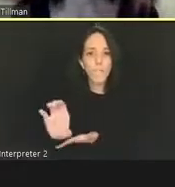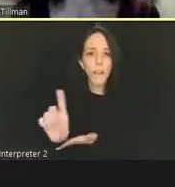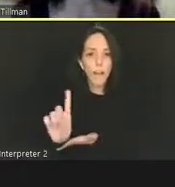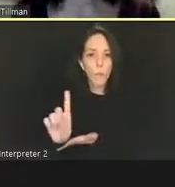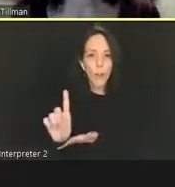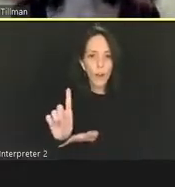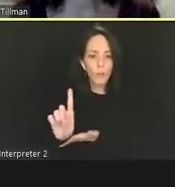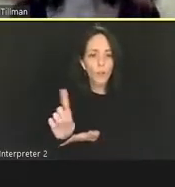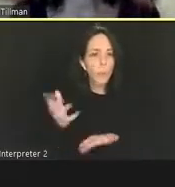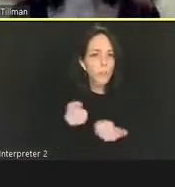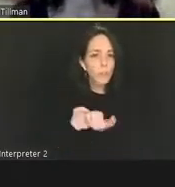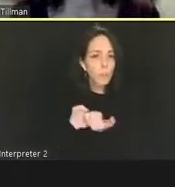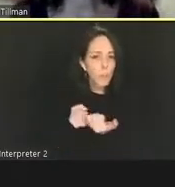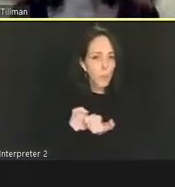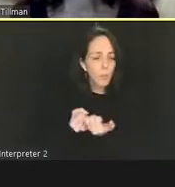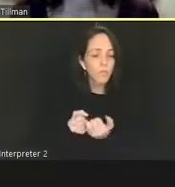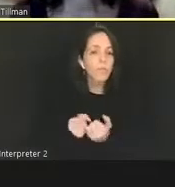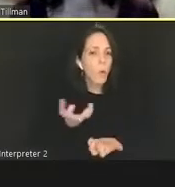Next slide.